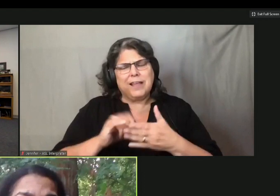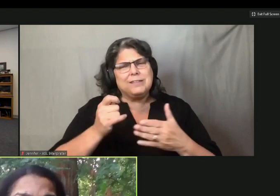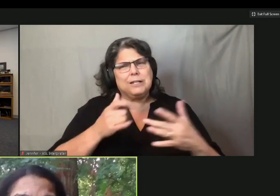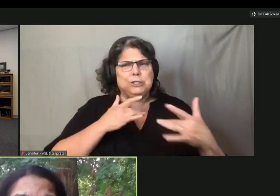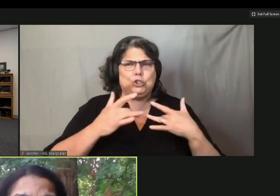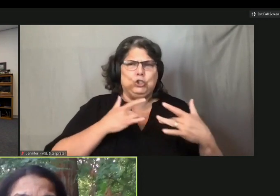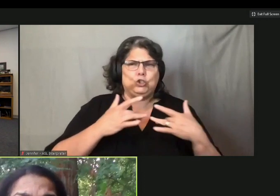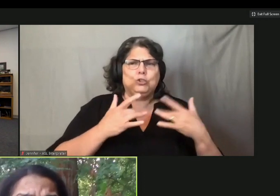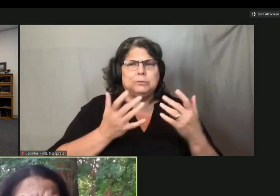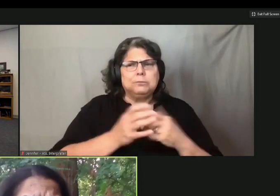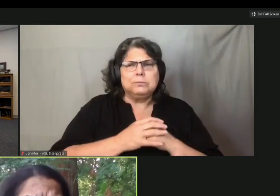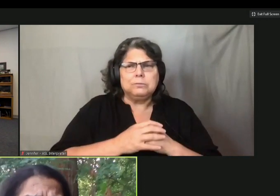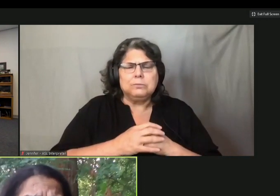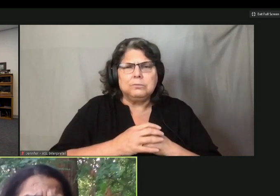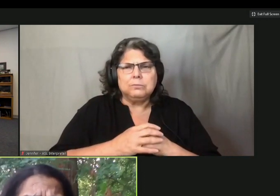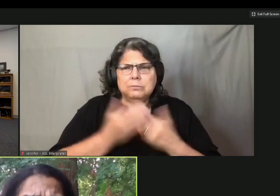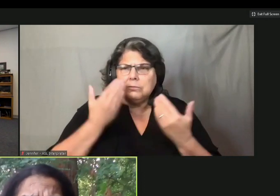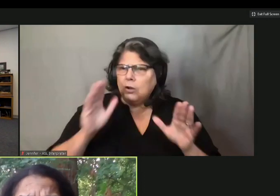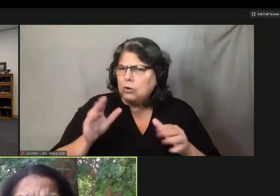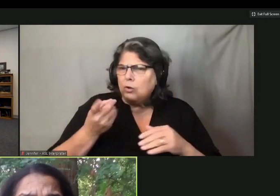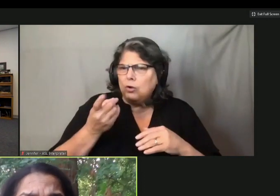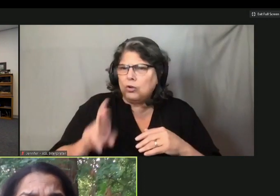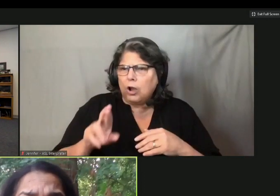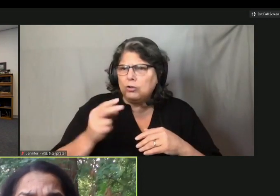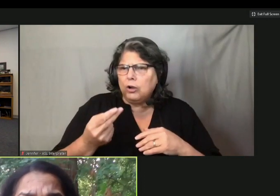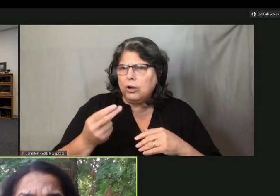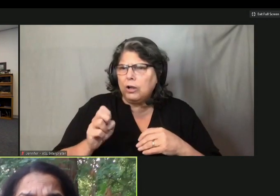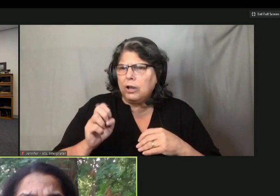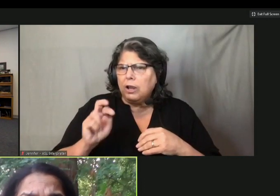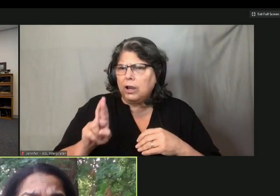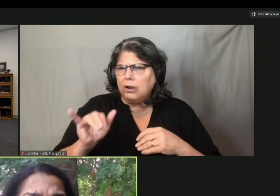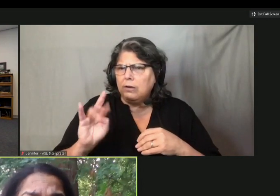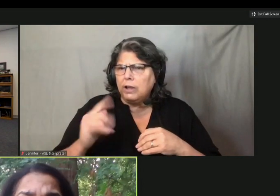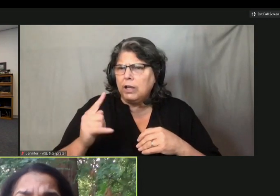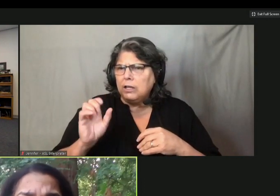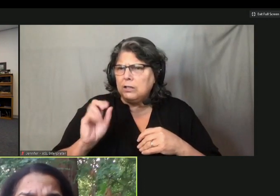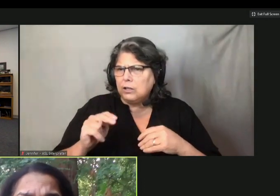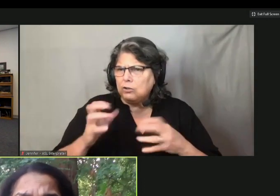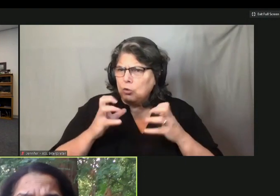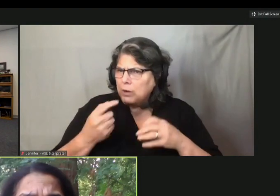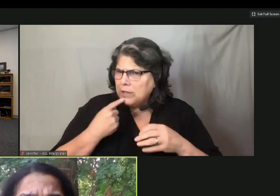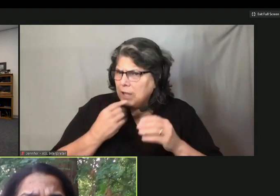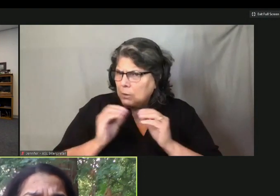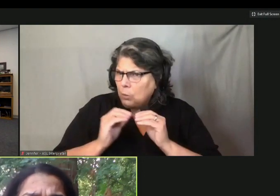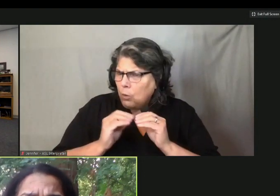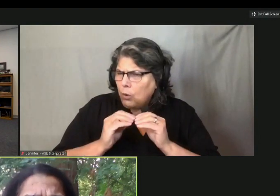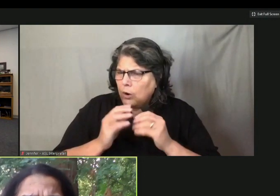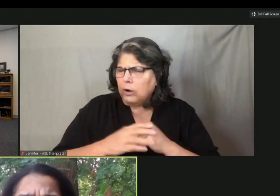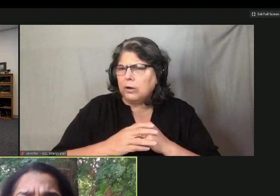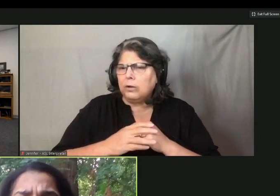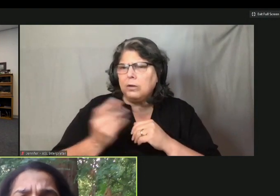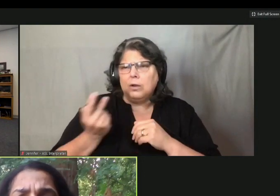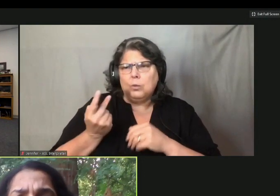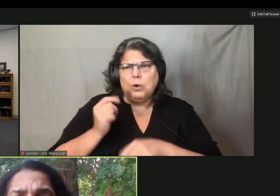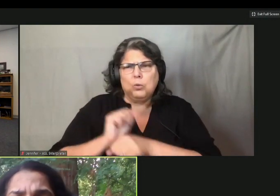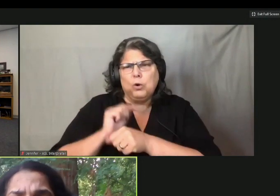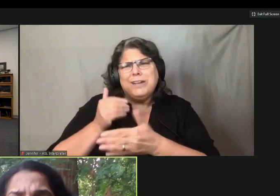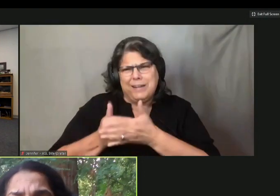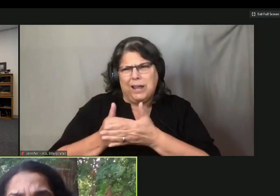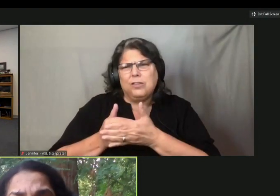know if Dr. Harrington would like to add anything to that. We're working very closely in this whole process.